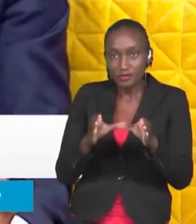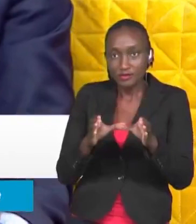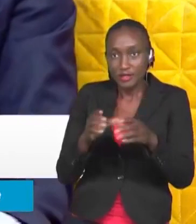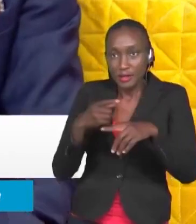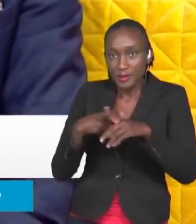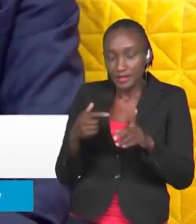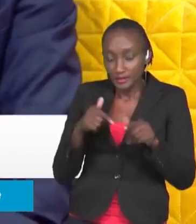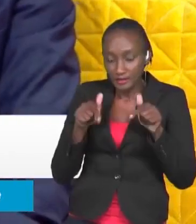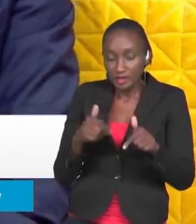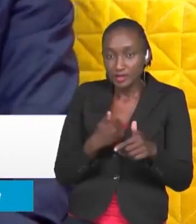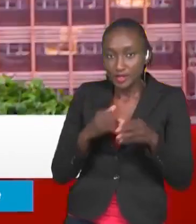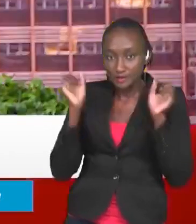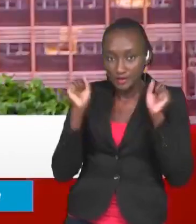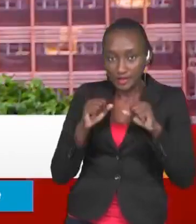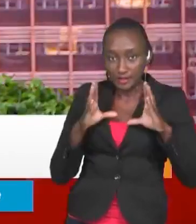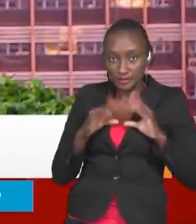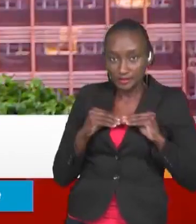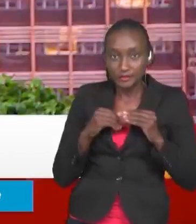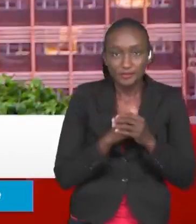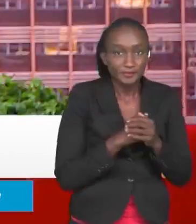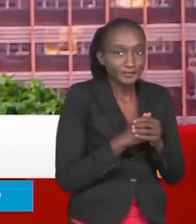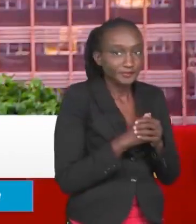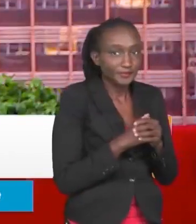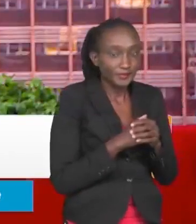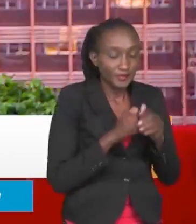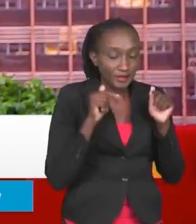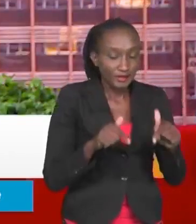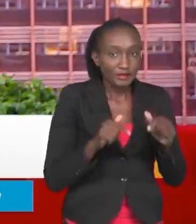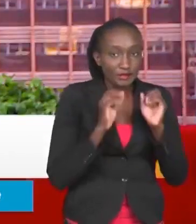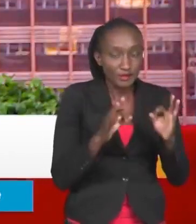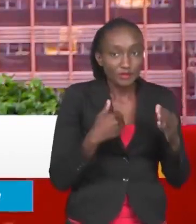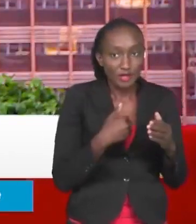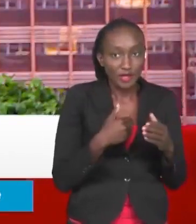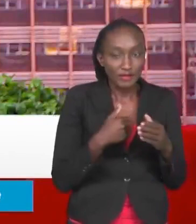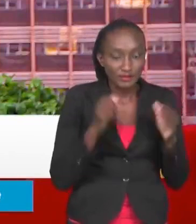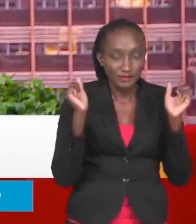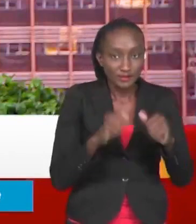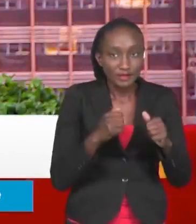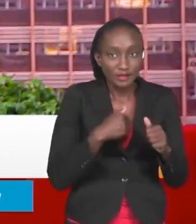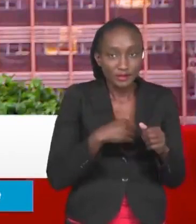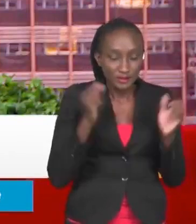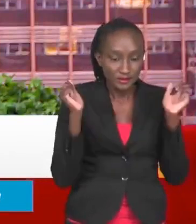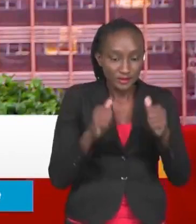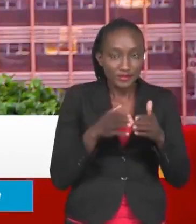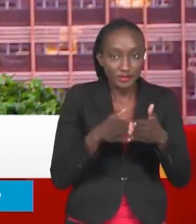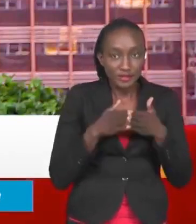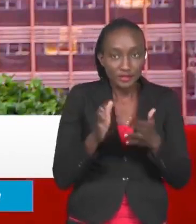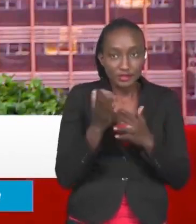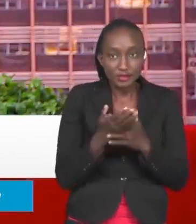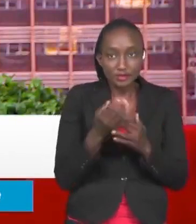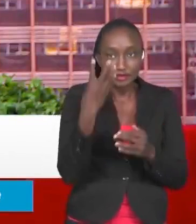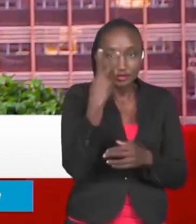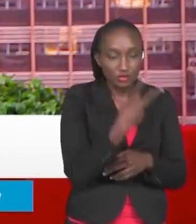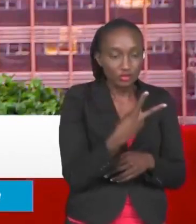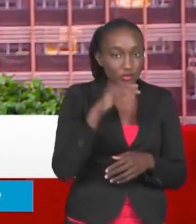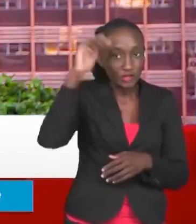accepted. Now, where there's consensual intercourse, we have to differentiate. There's consensual intercourse between two